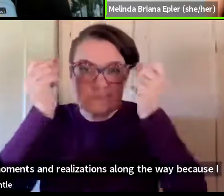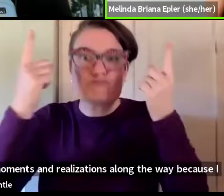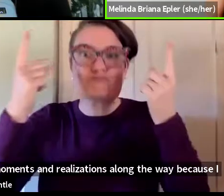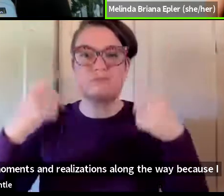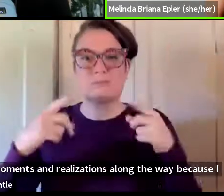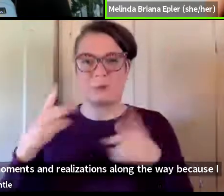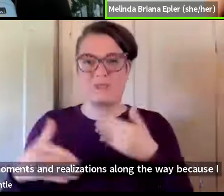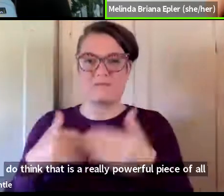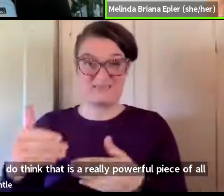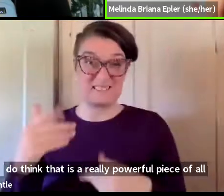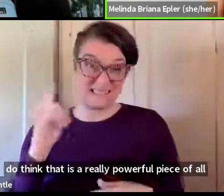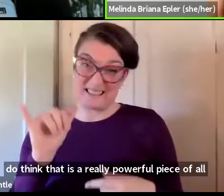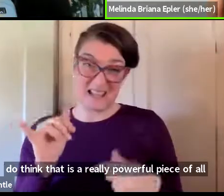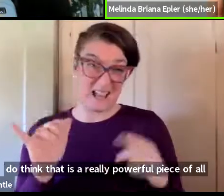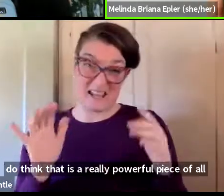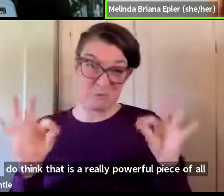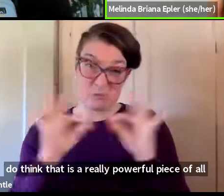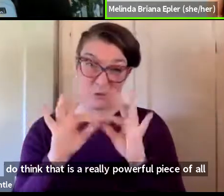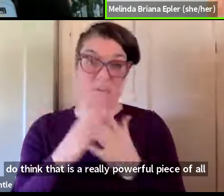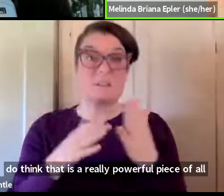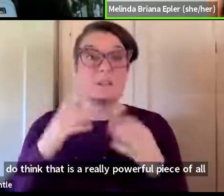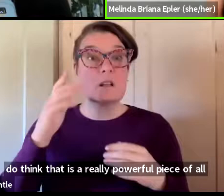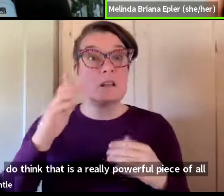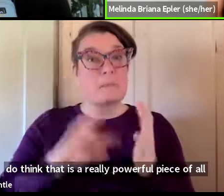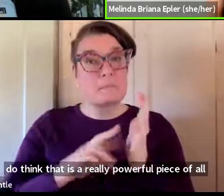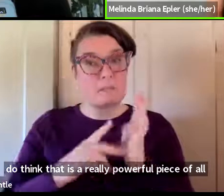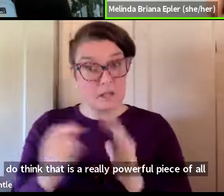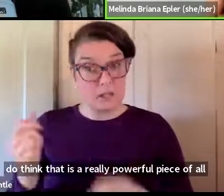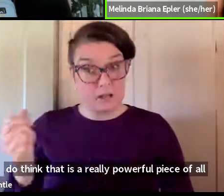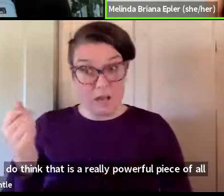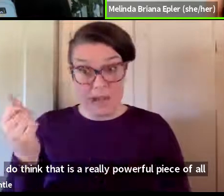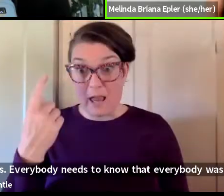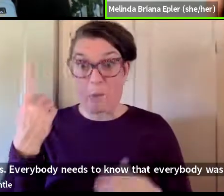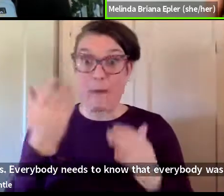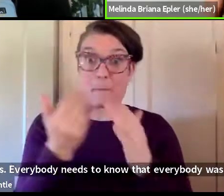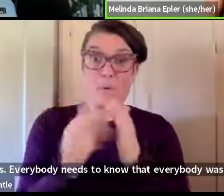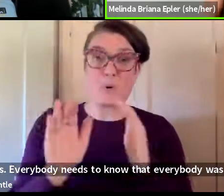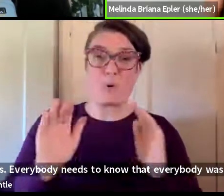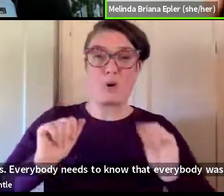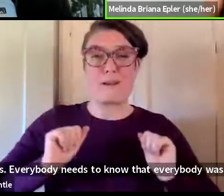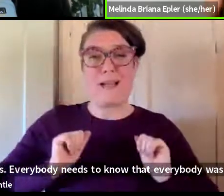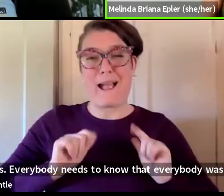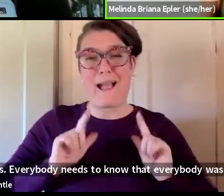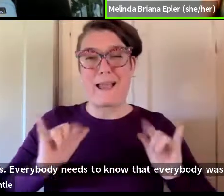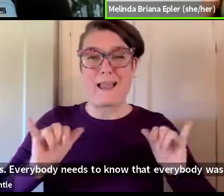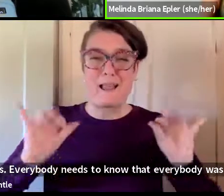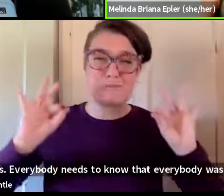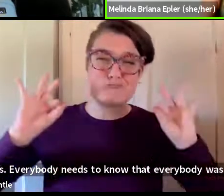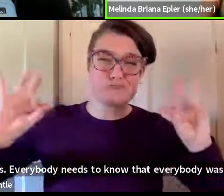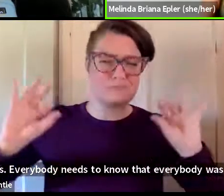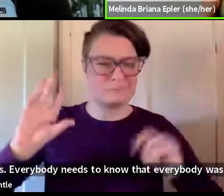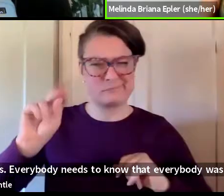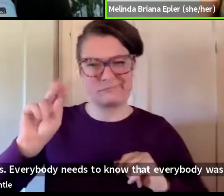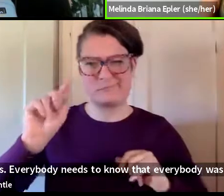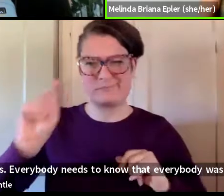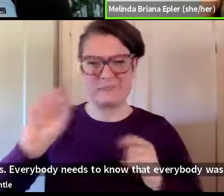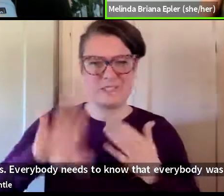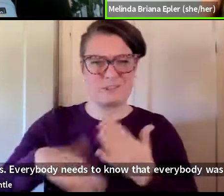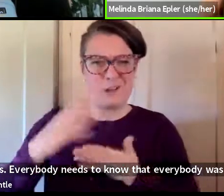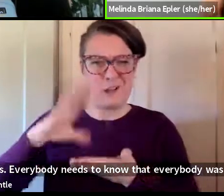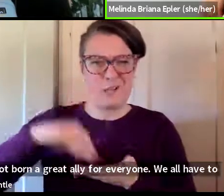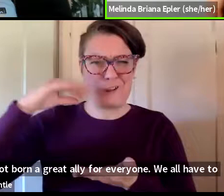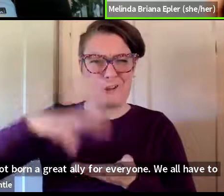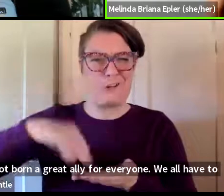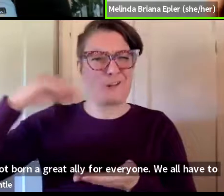nobody was born a great ally for everyone, that we all learn, we all have to learn. And that is a